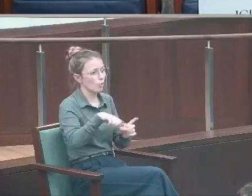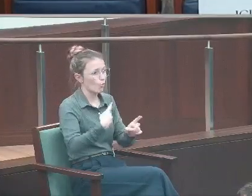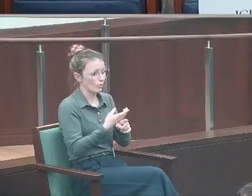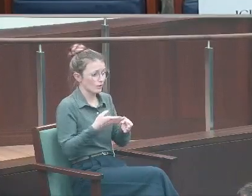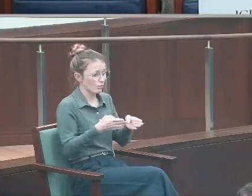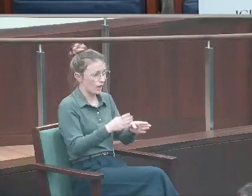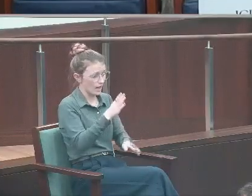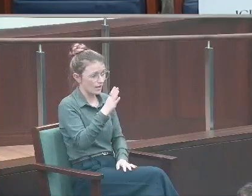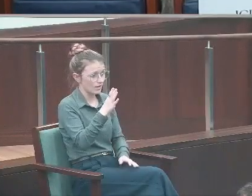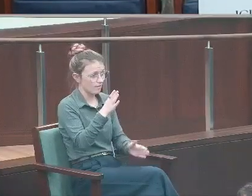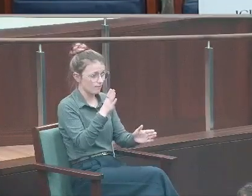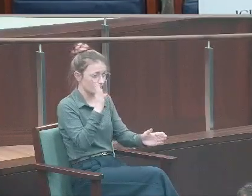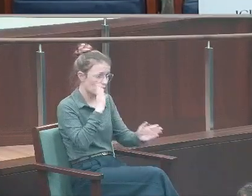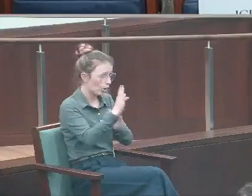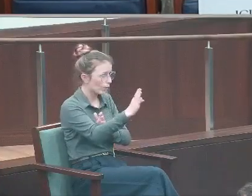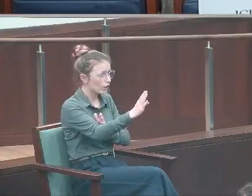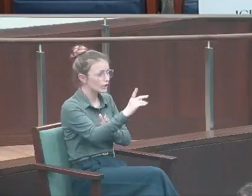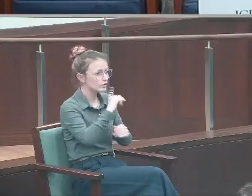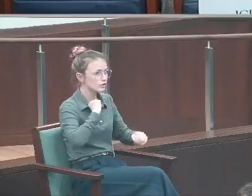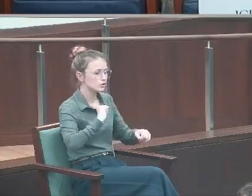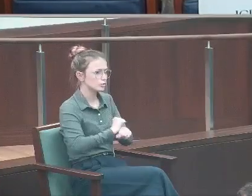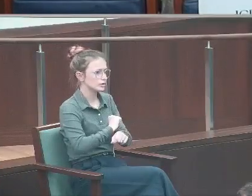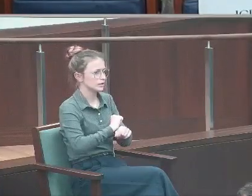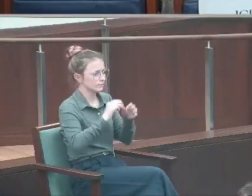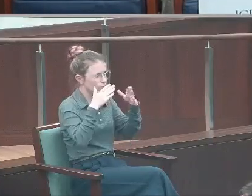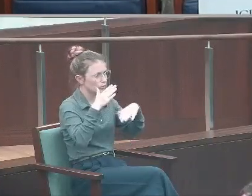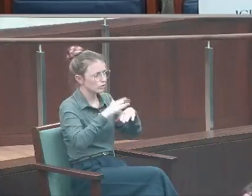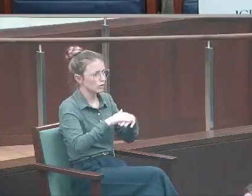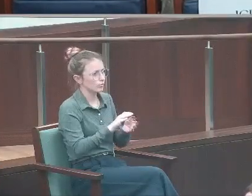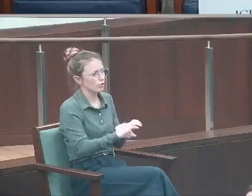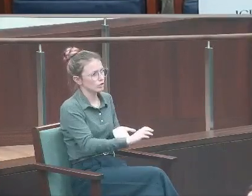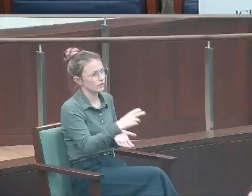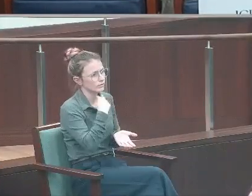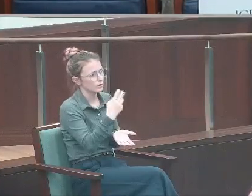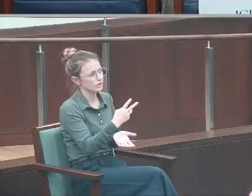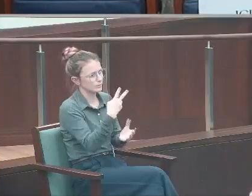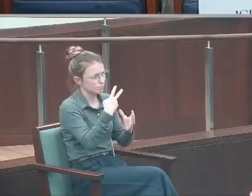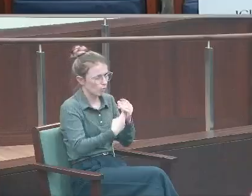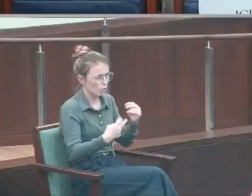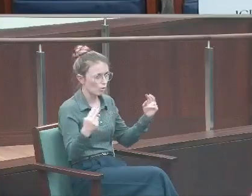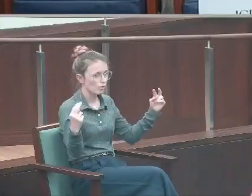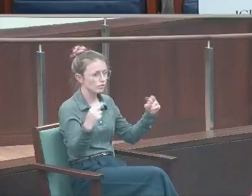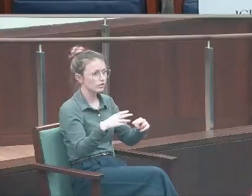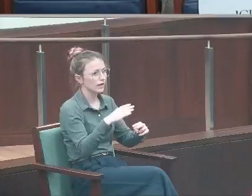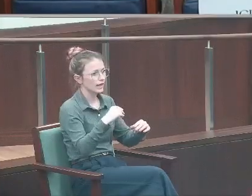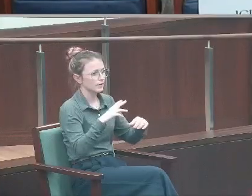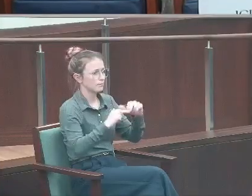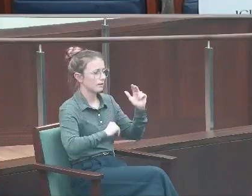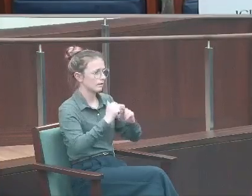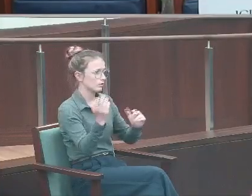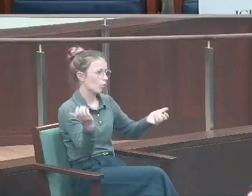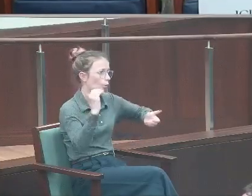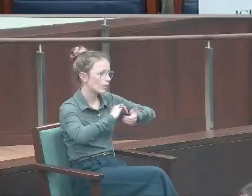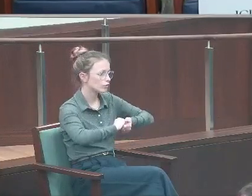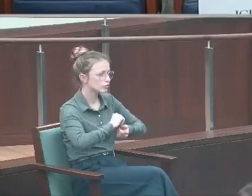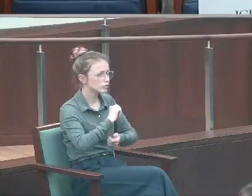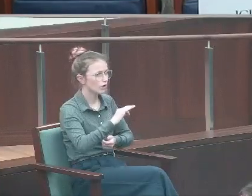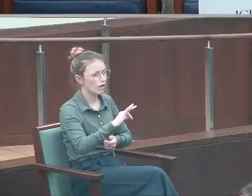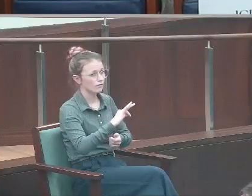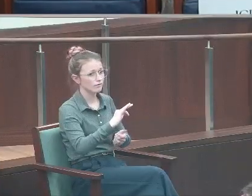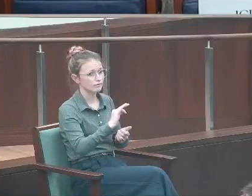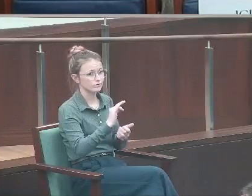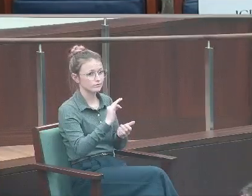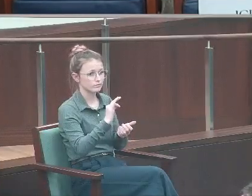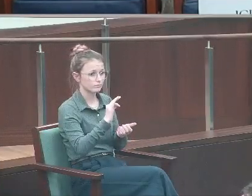is one in which we sort of marginalize those extreme voices in both directions and create a coalition of the willing